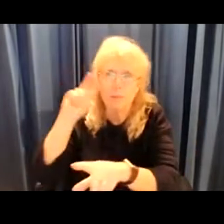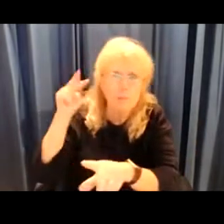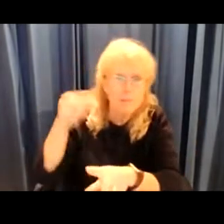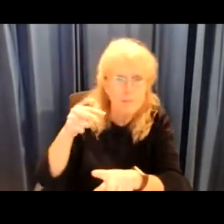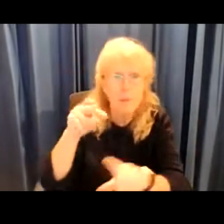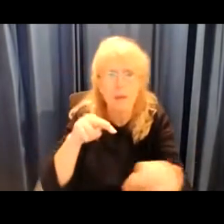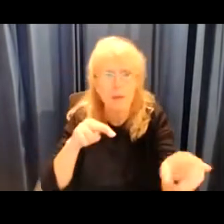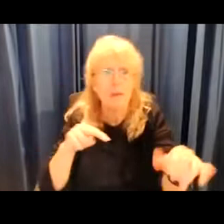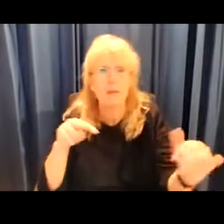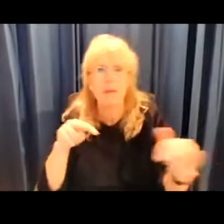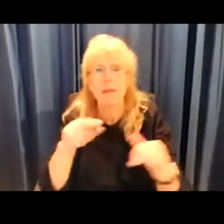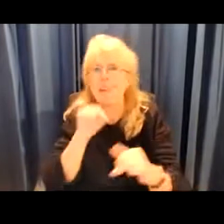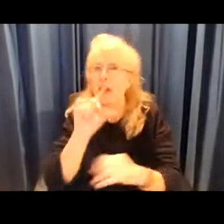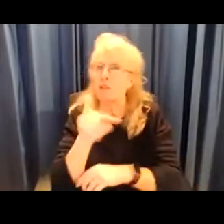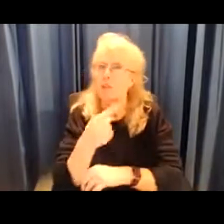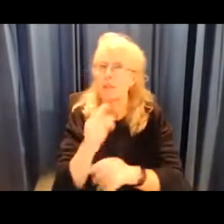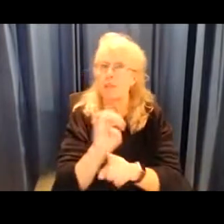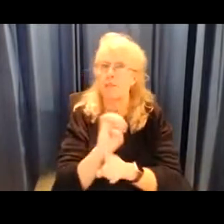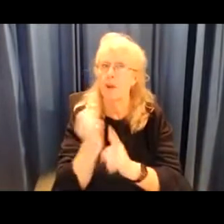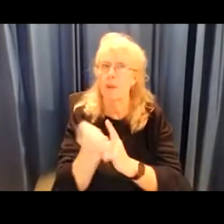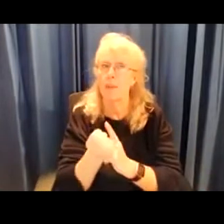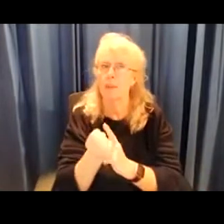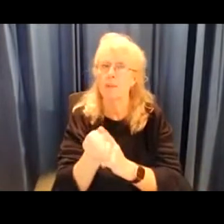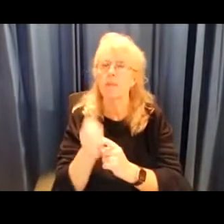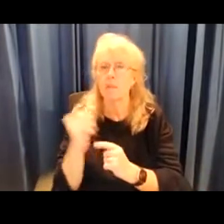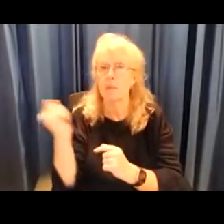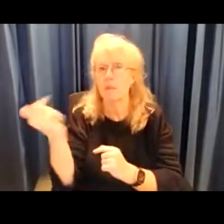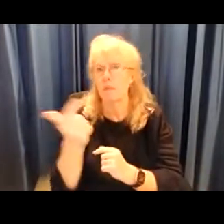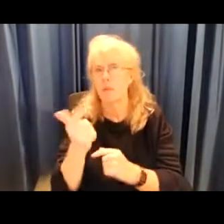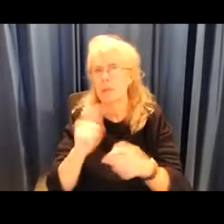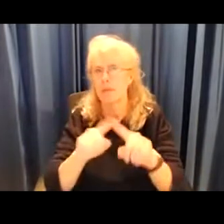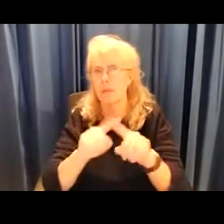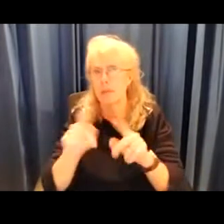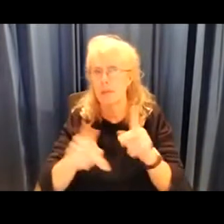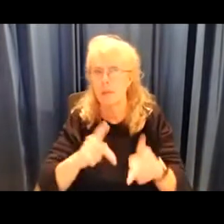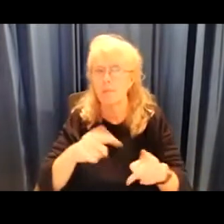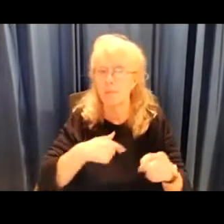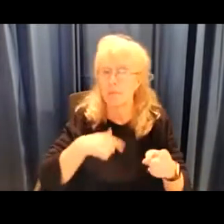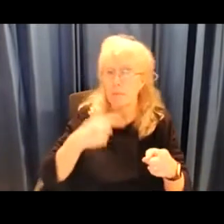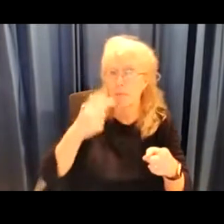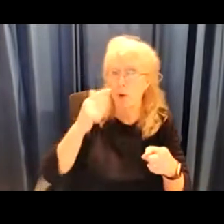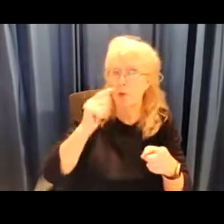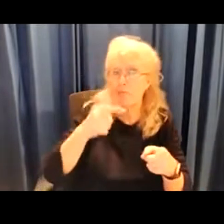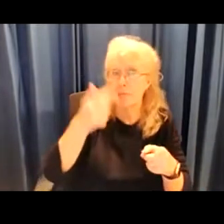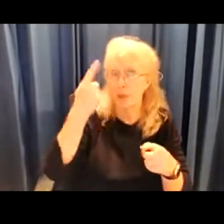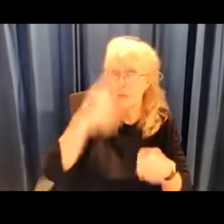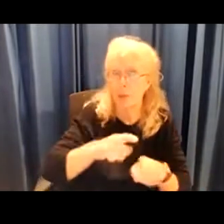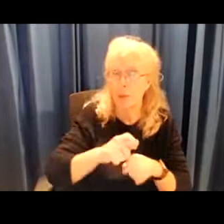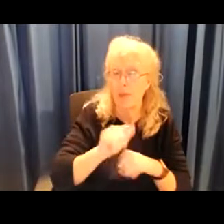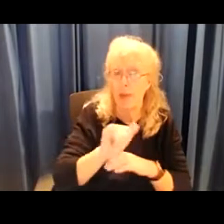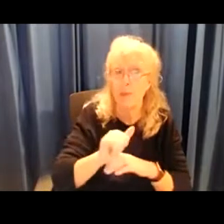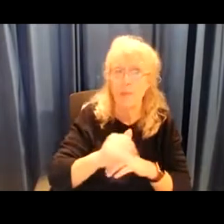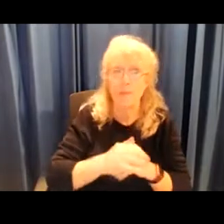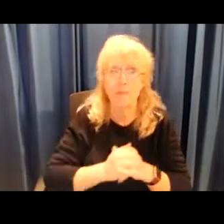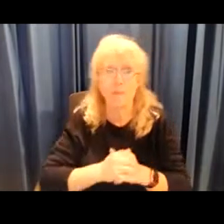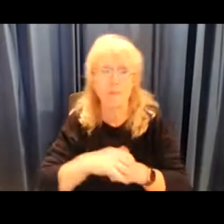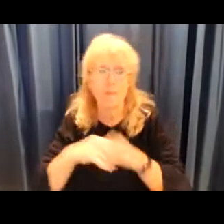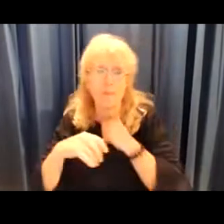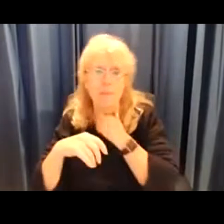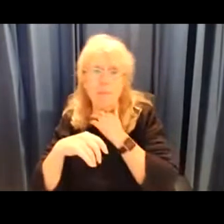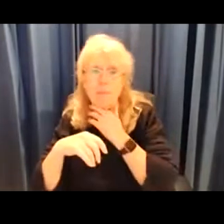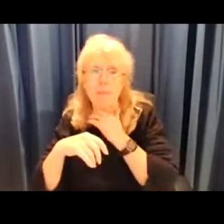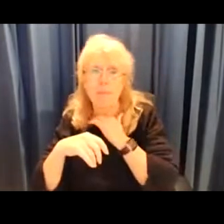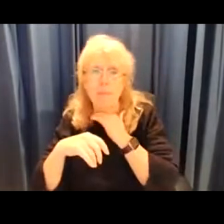just environmentalists. I think I would agree. Be happy with the result. Okay.